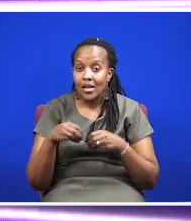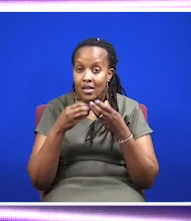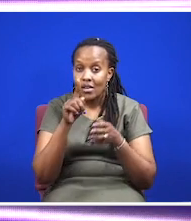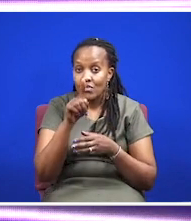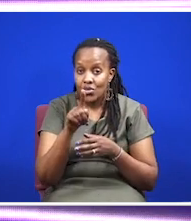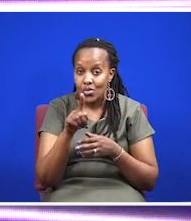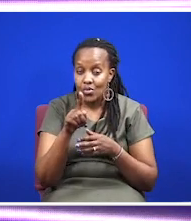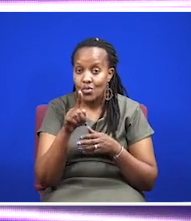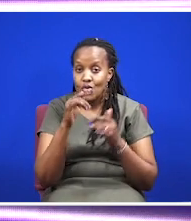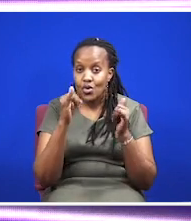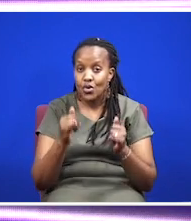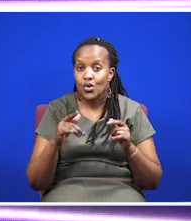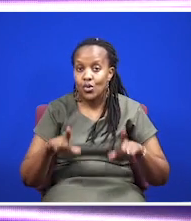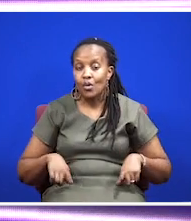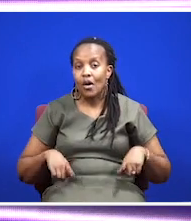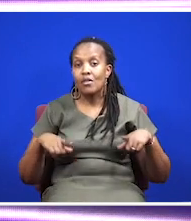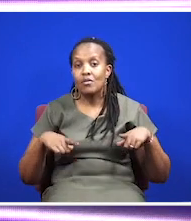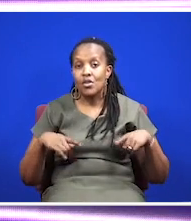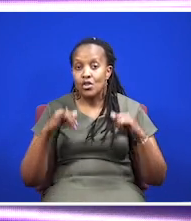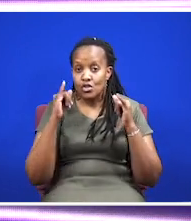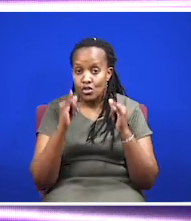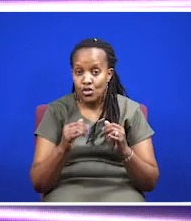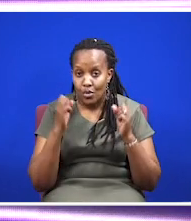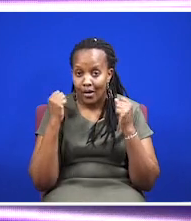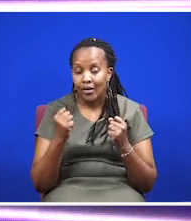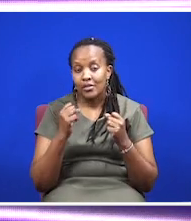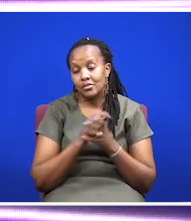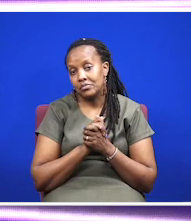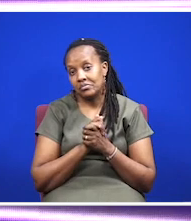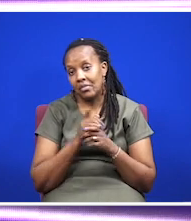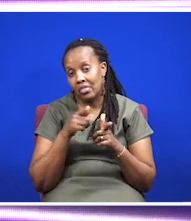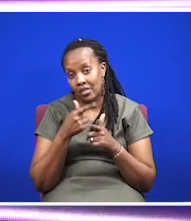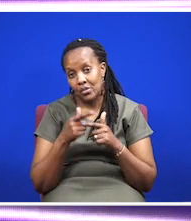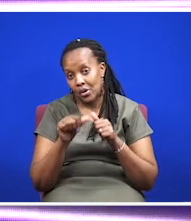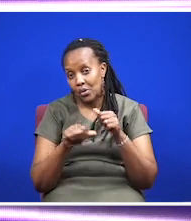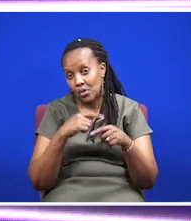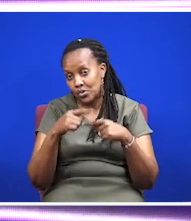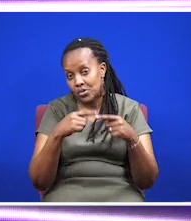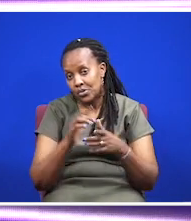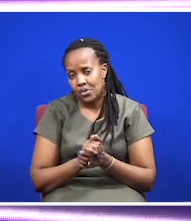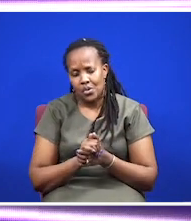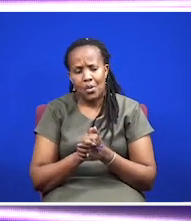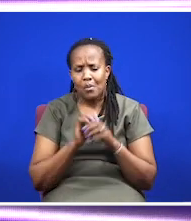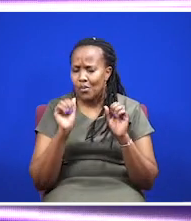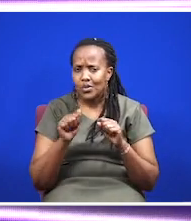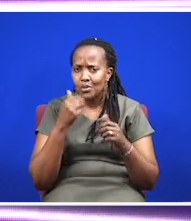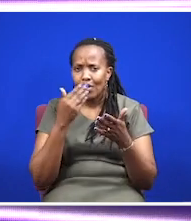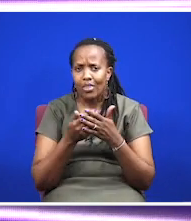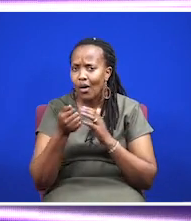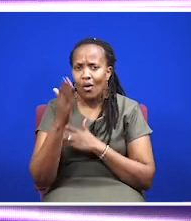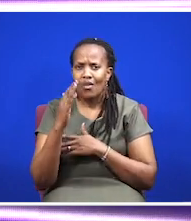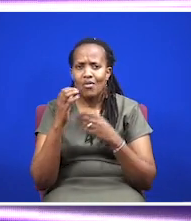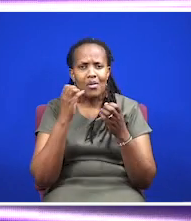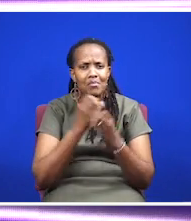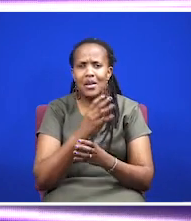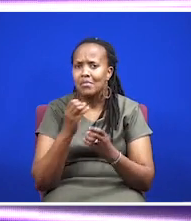lease of life, a new lease of energy, and we continue. So we can thank God for the many things that he has done,